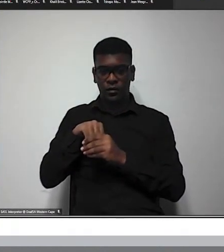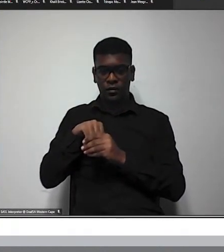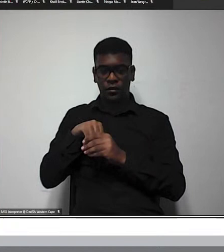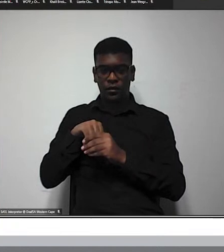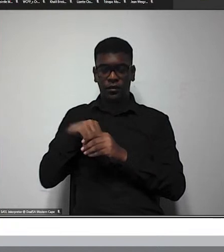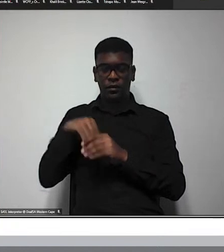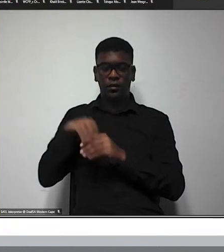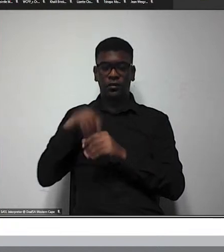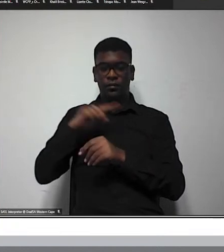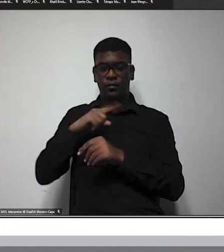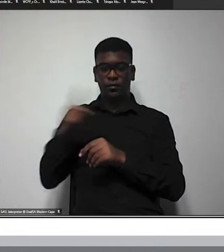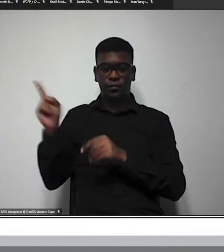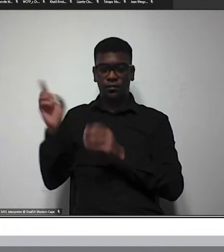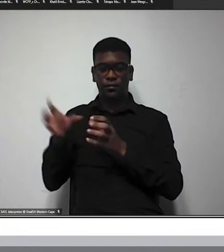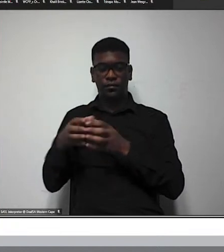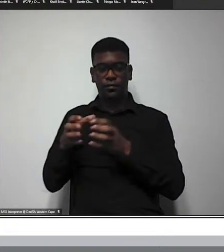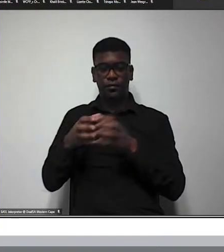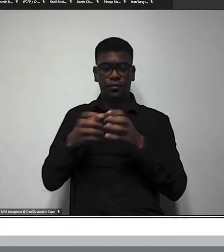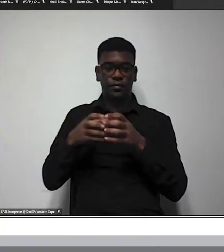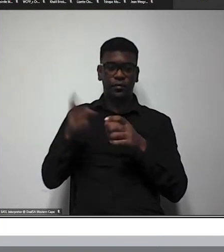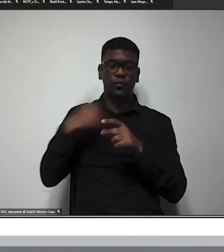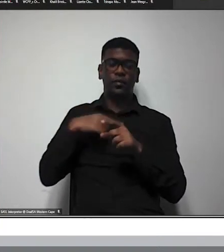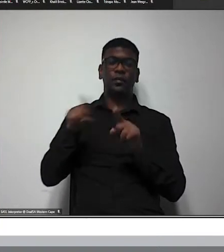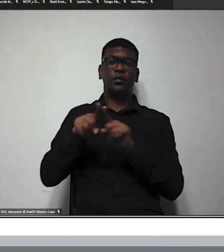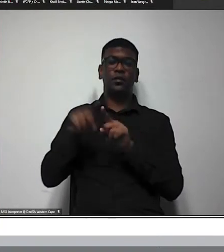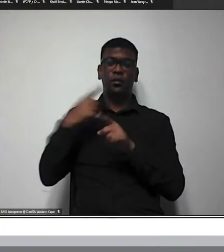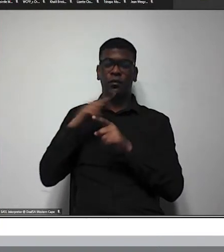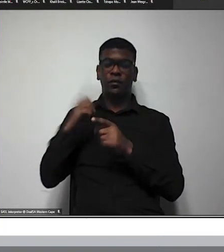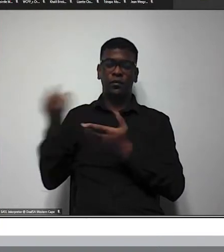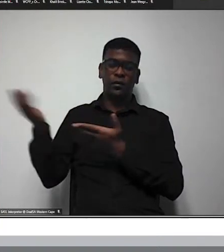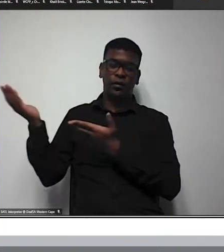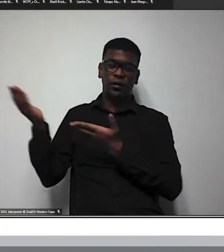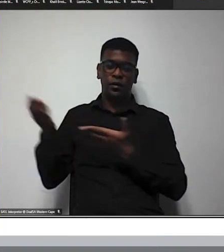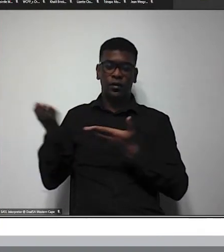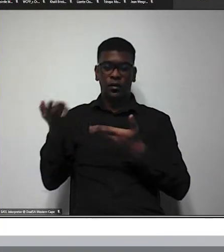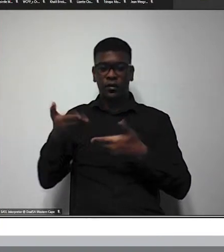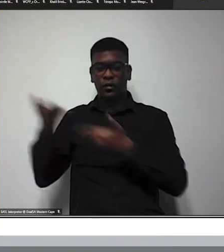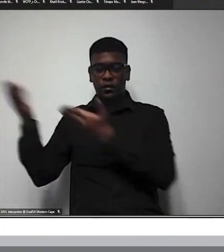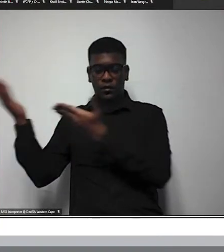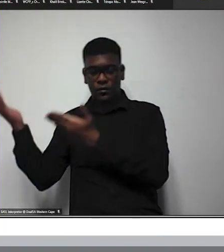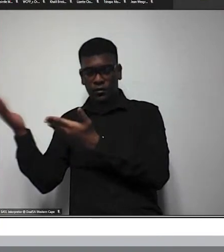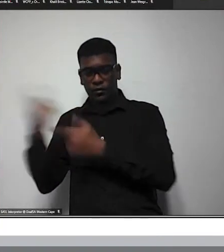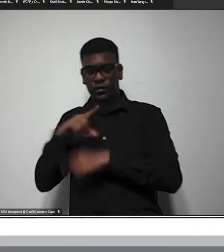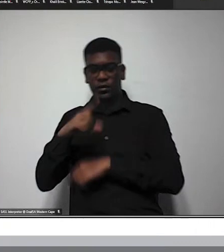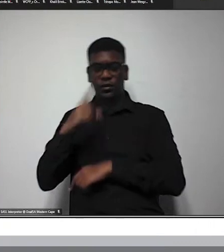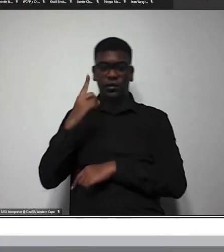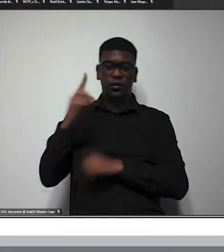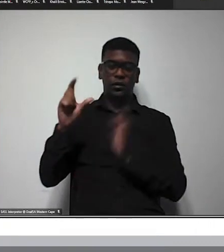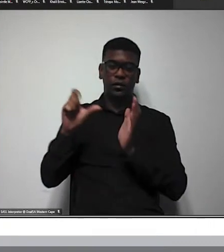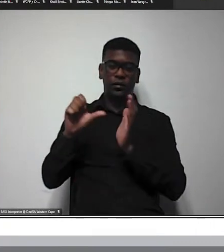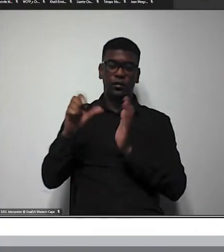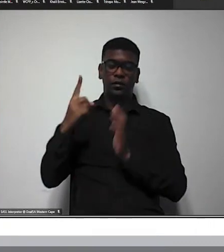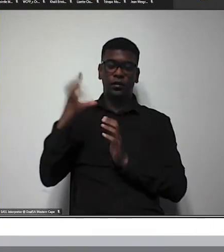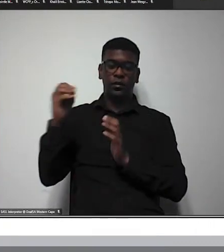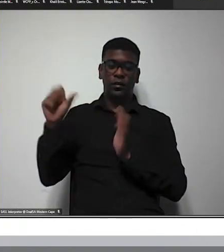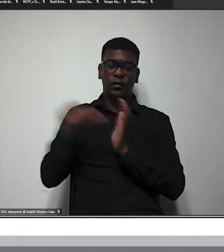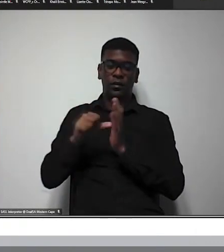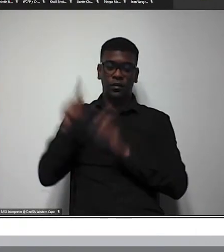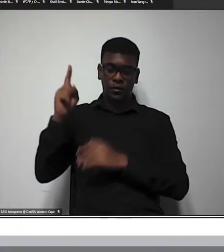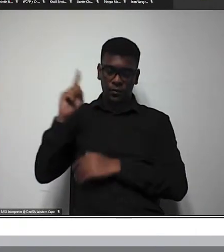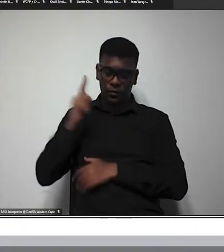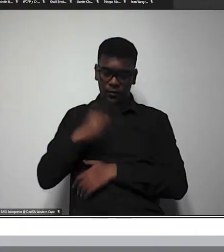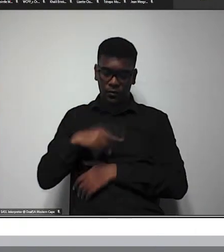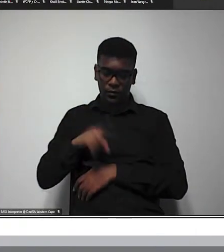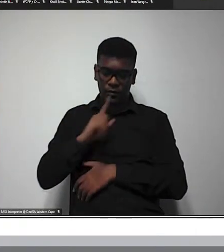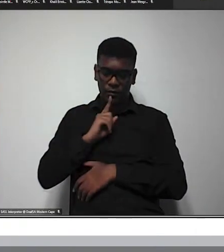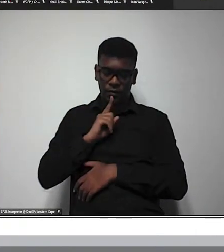commodities, but very much actually for exports. You know, so that 136,000, it's the number of actually, it's the total number actually